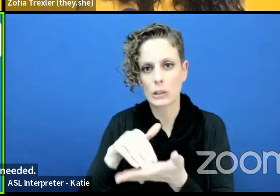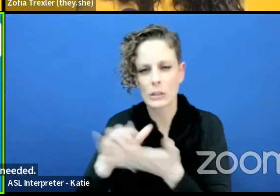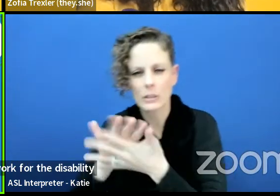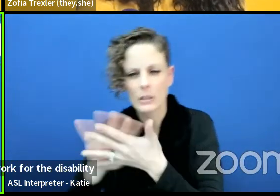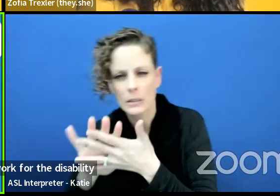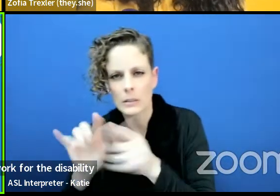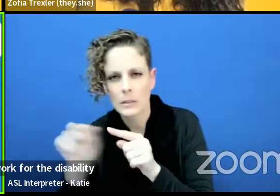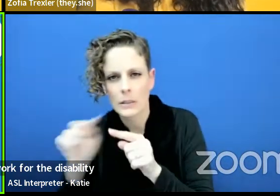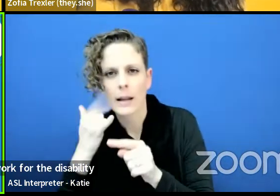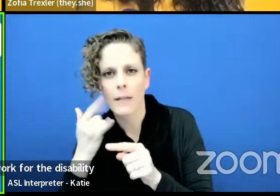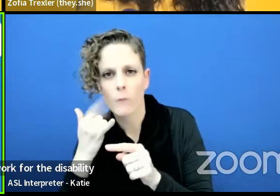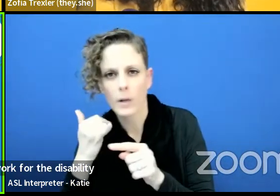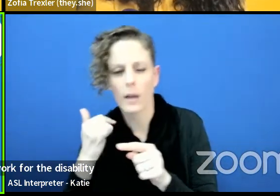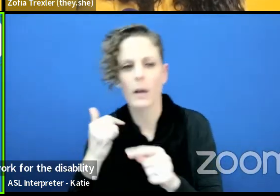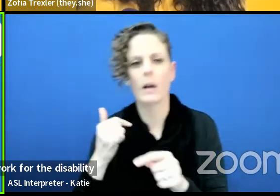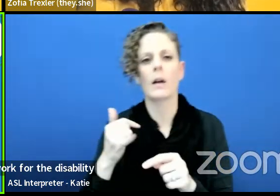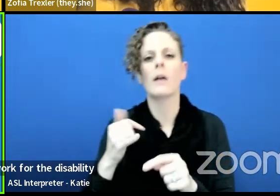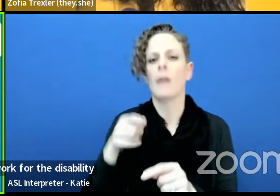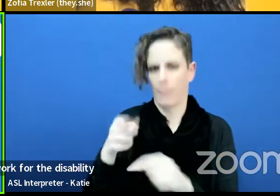an ILC